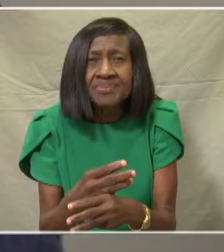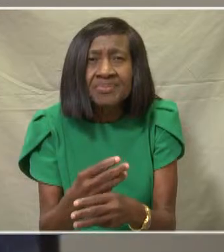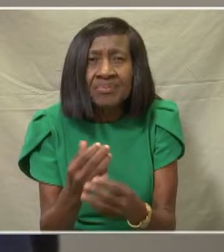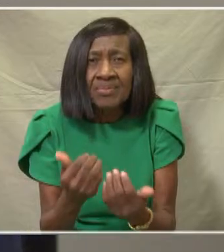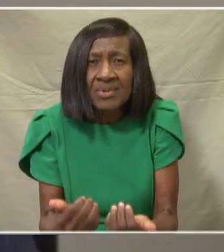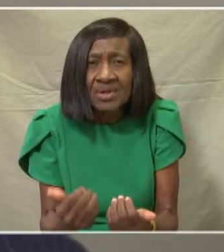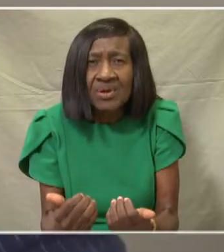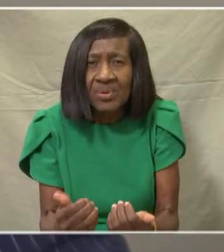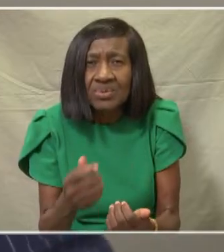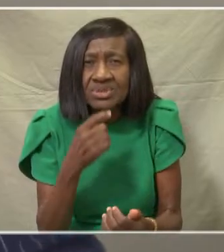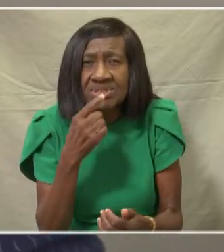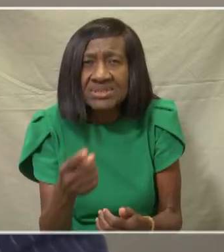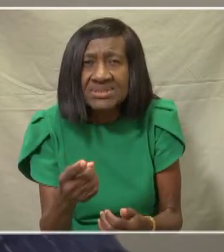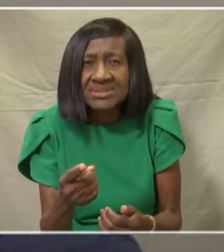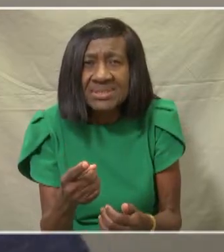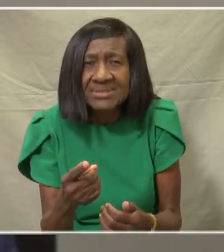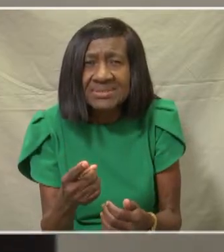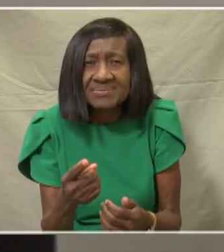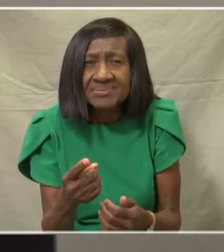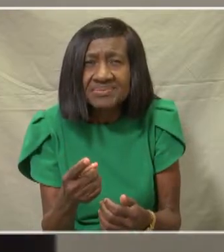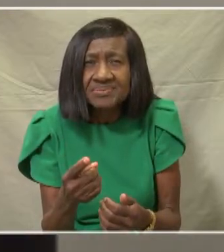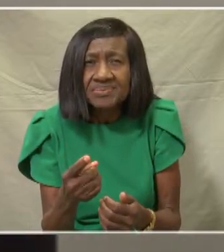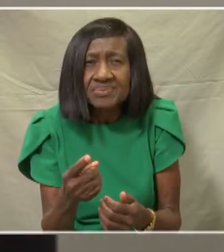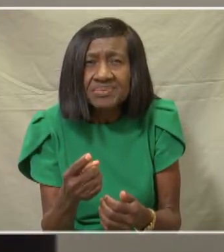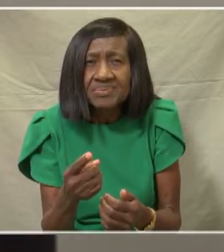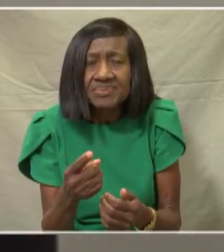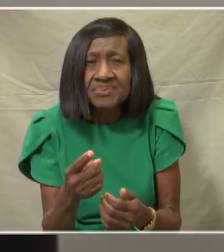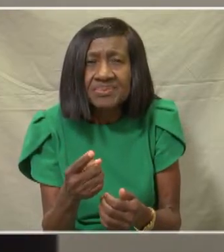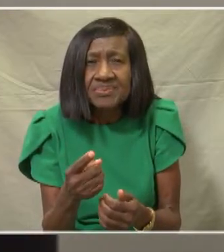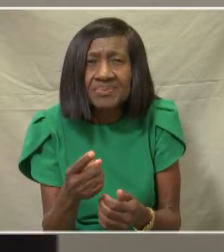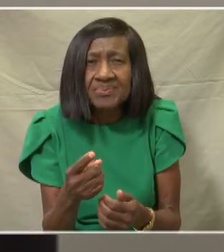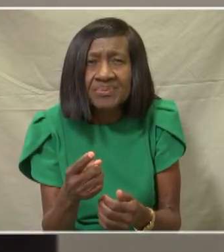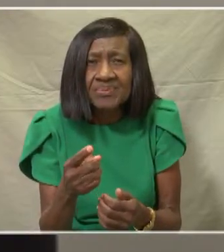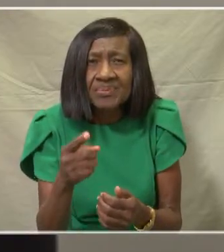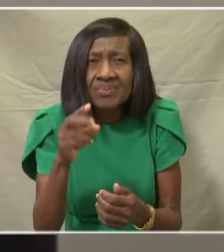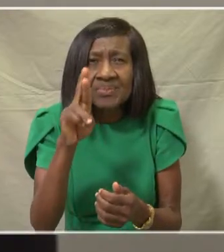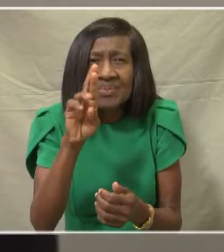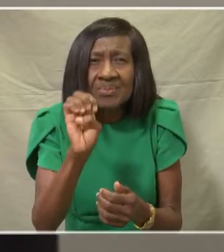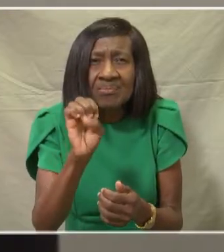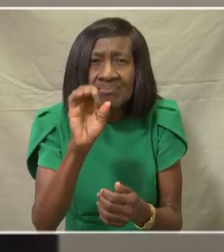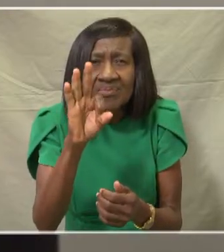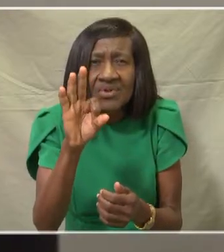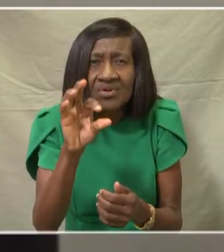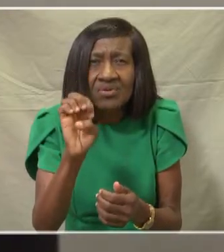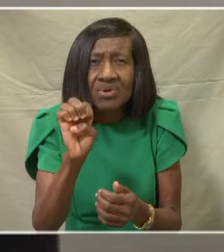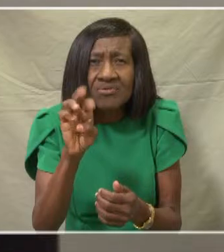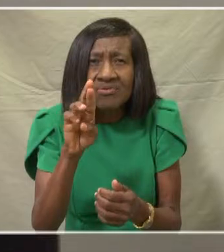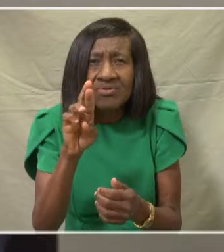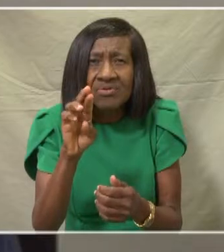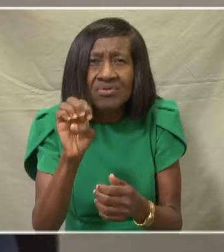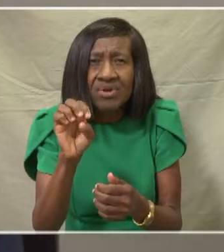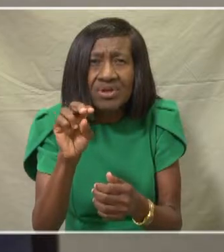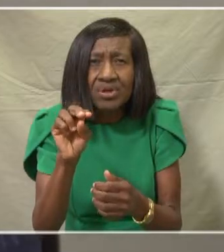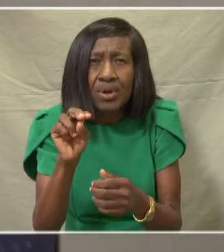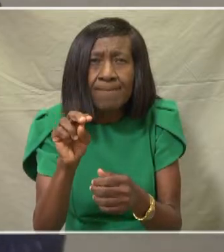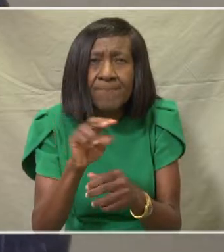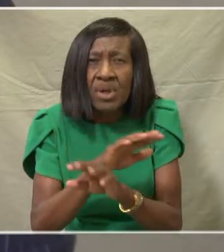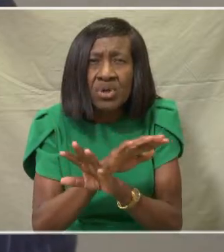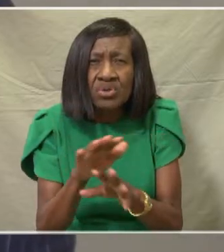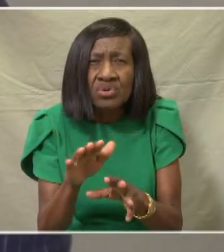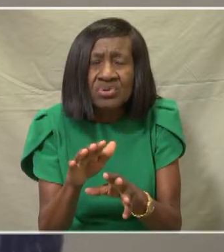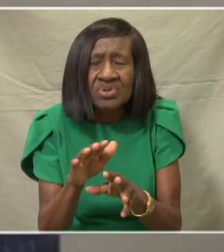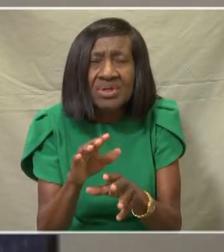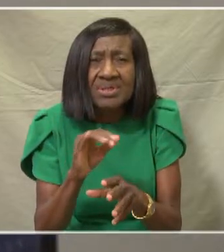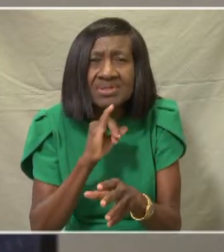the conduct of the election, but it actually, referenda don't come within the general global